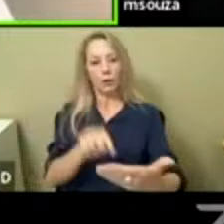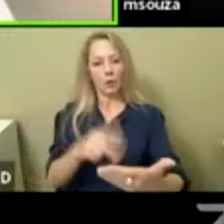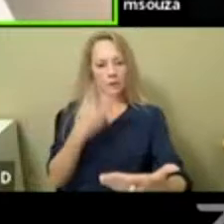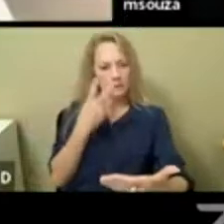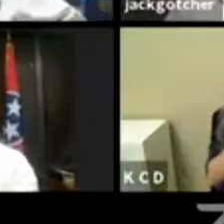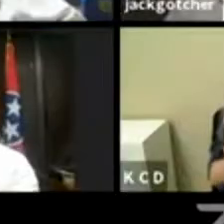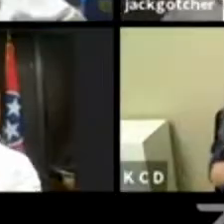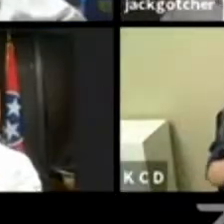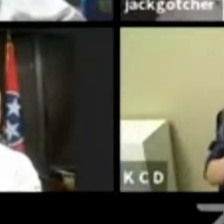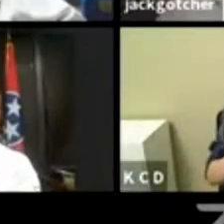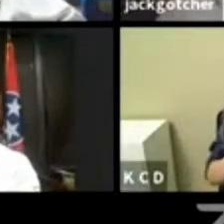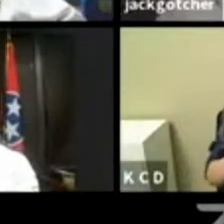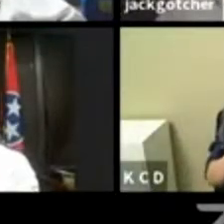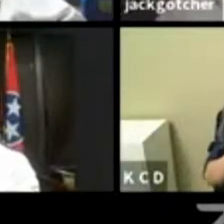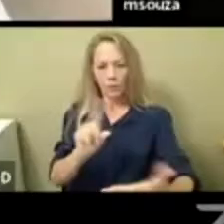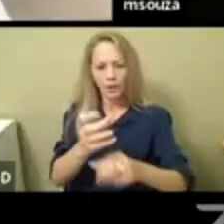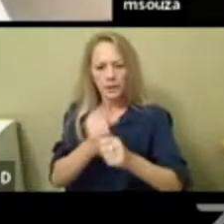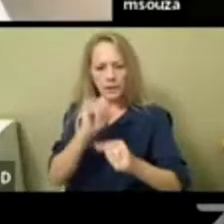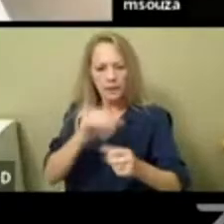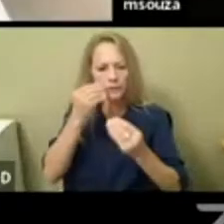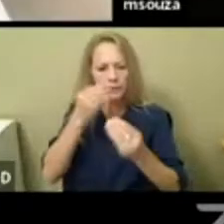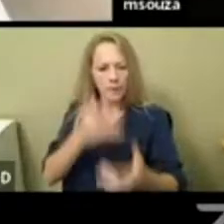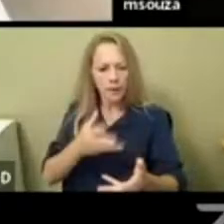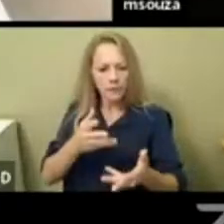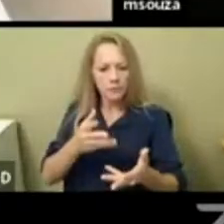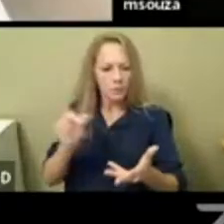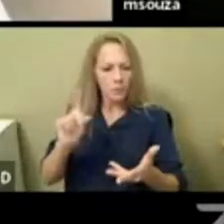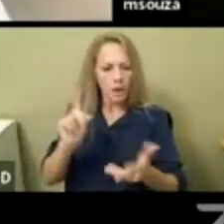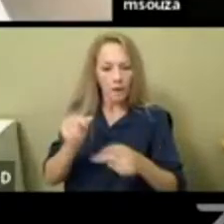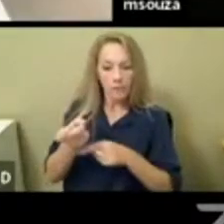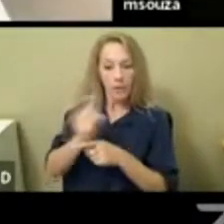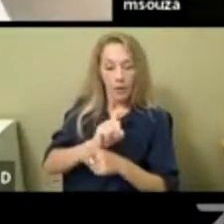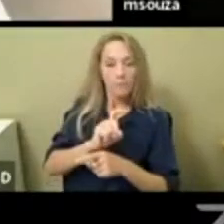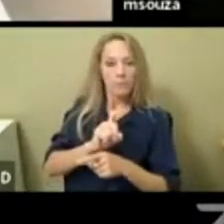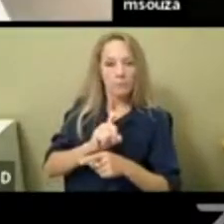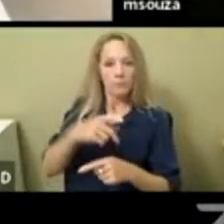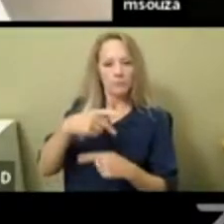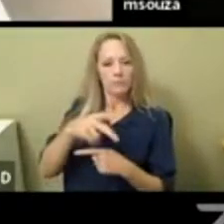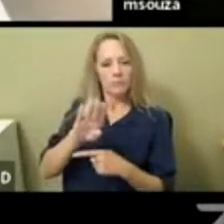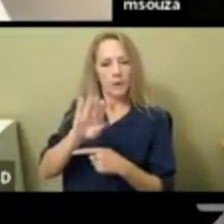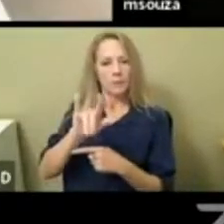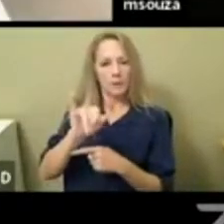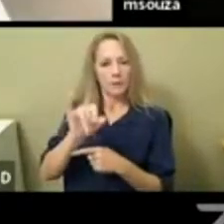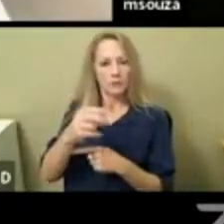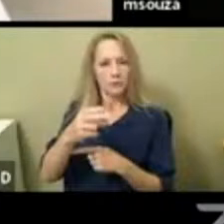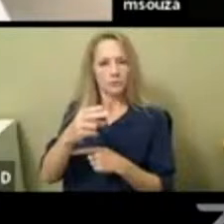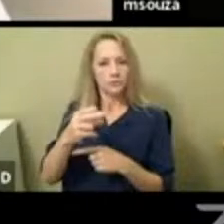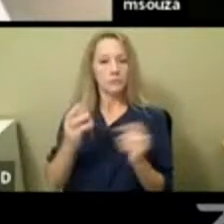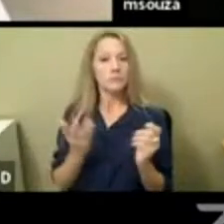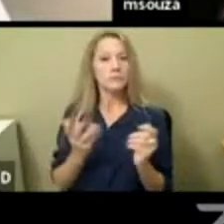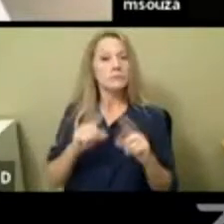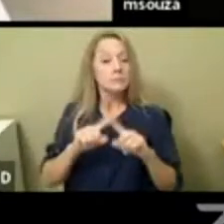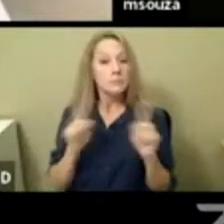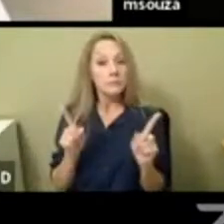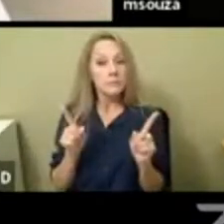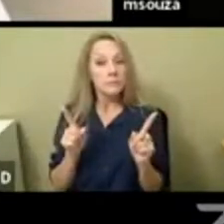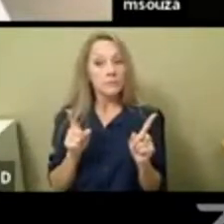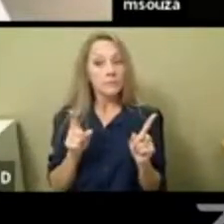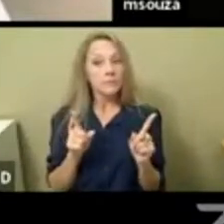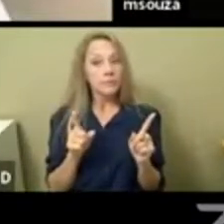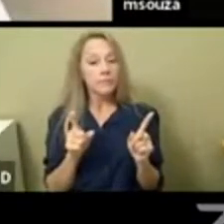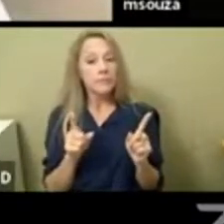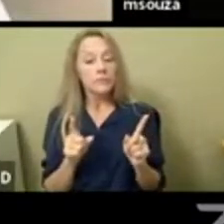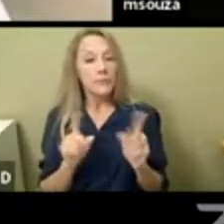is that you all are, that is being recommended to the board as a whole. And there's no discussion, but let's